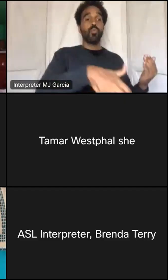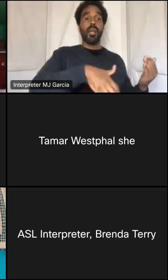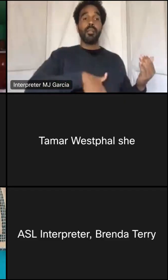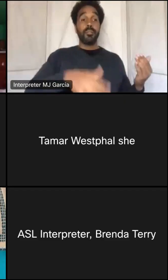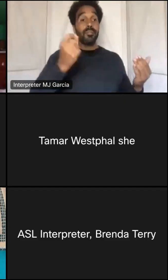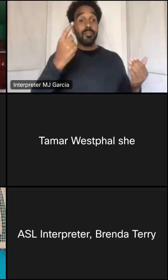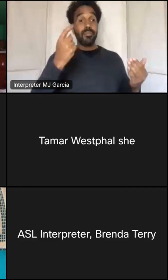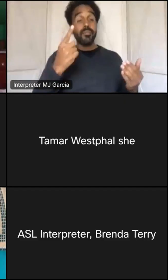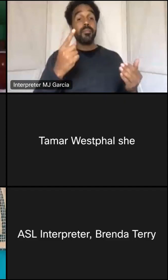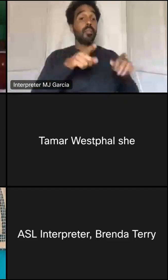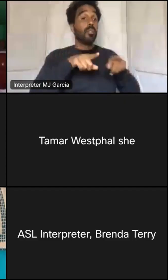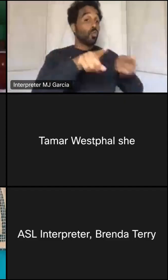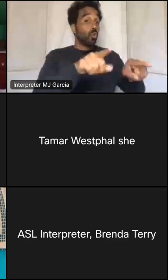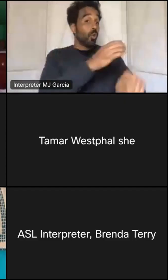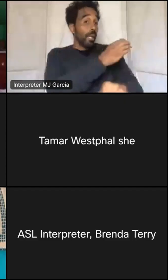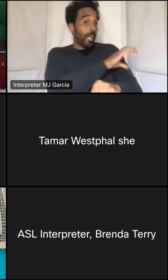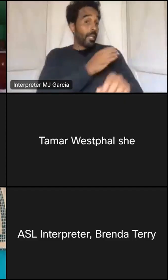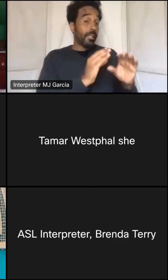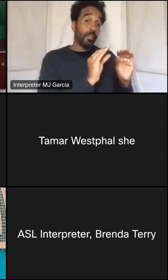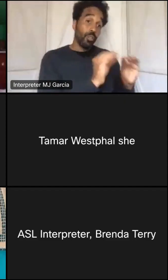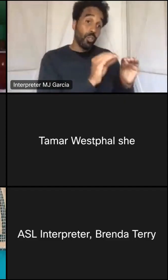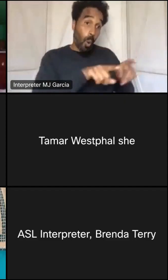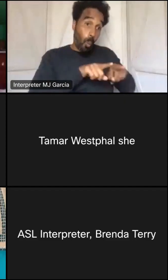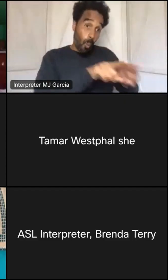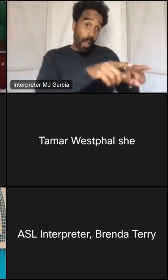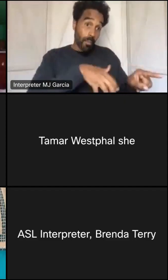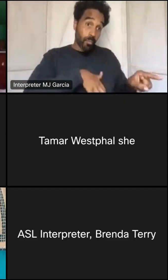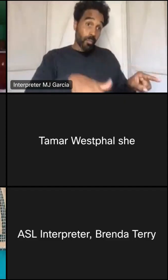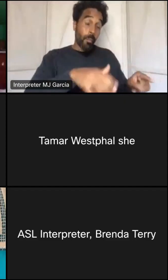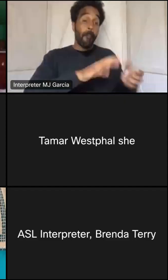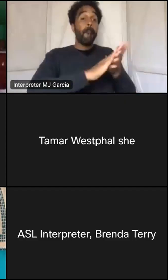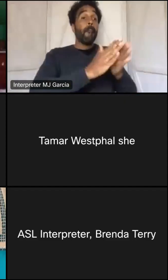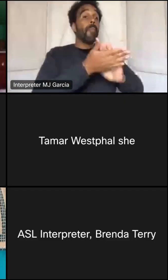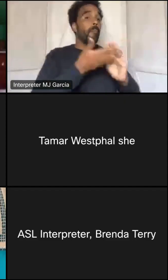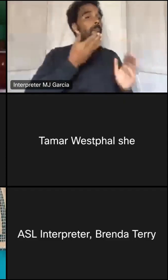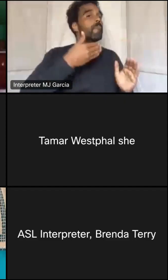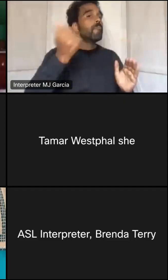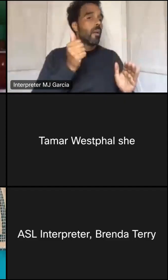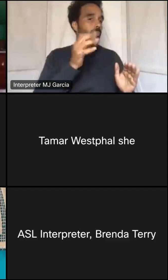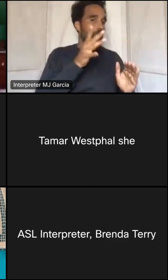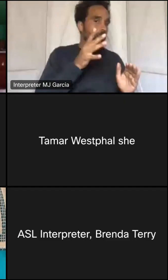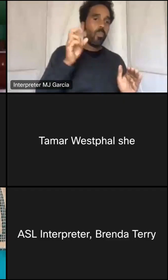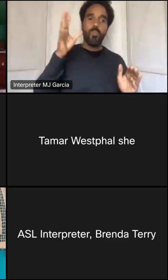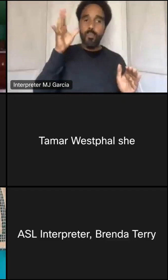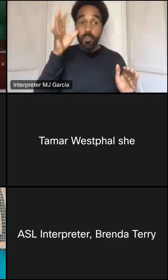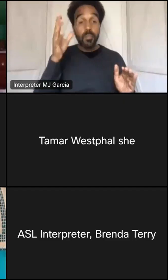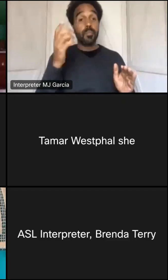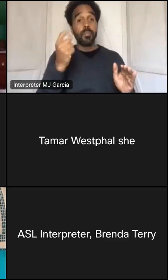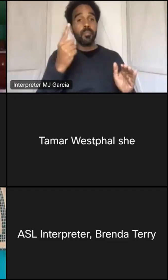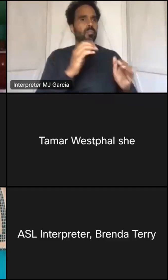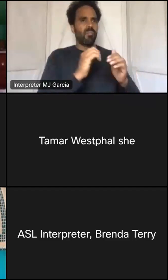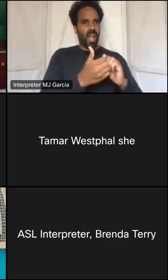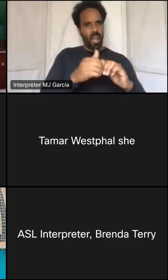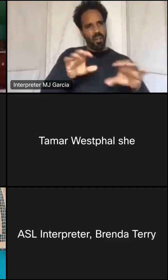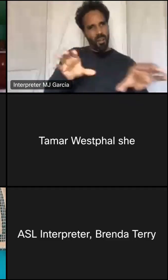go teach them how to be a better parent, you know, how to like treat